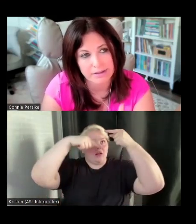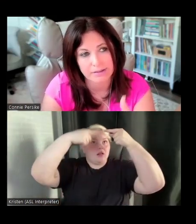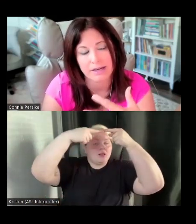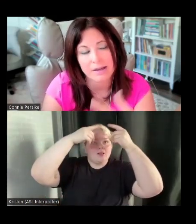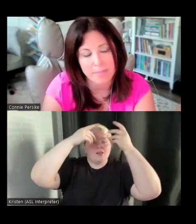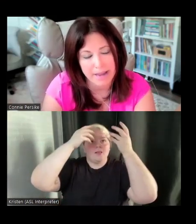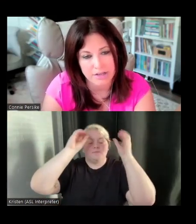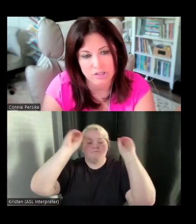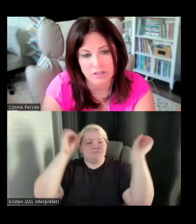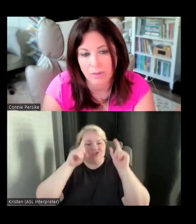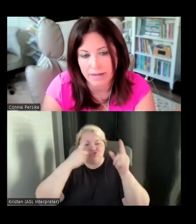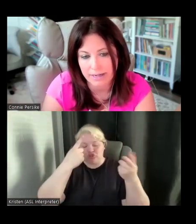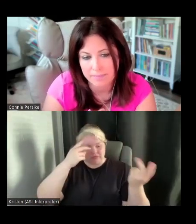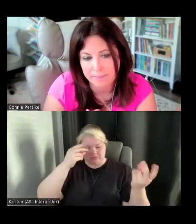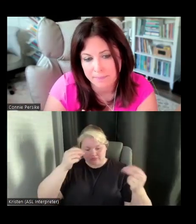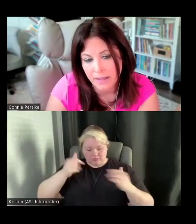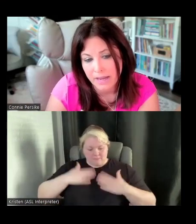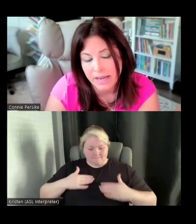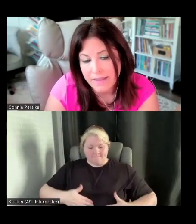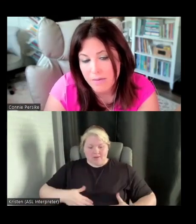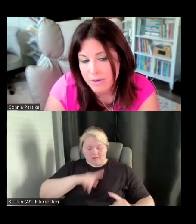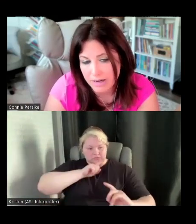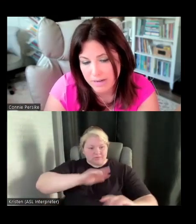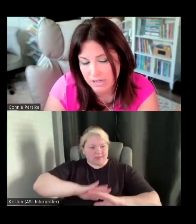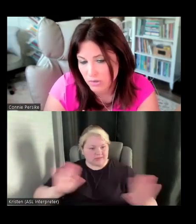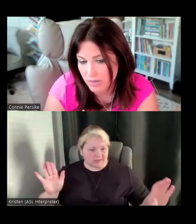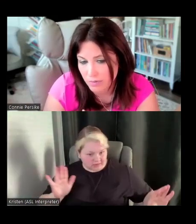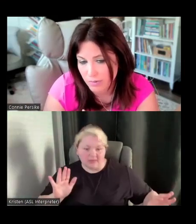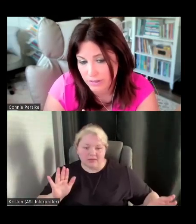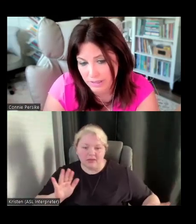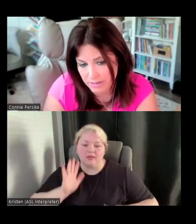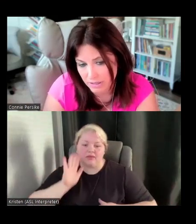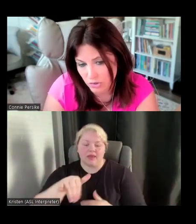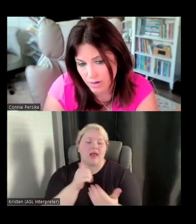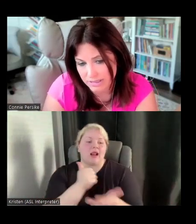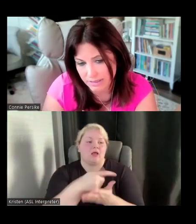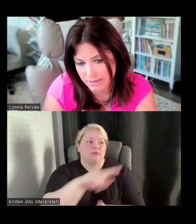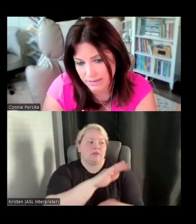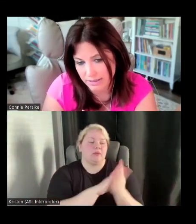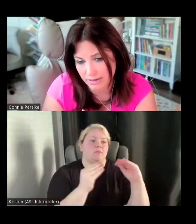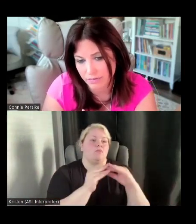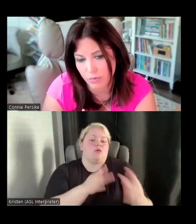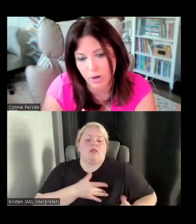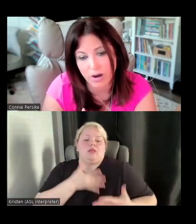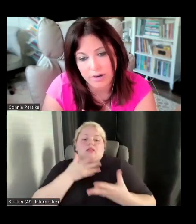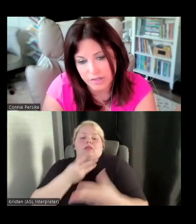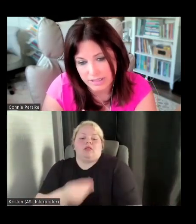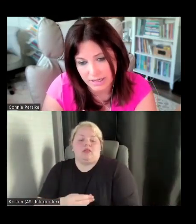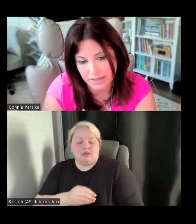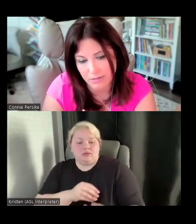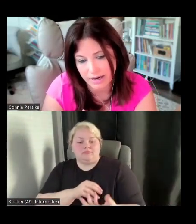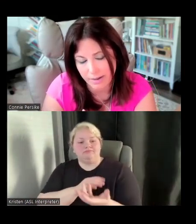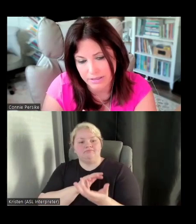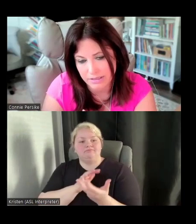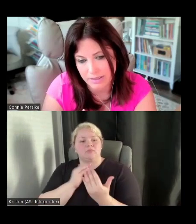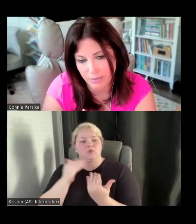empathetic and compassionate way. And then we want to make sure that we're really being trauma sensitive. We're understanding what happens to the